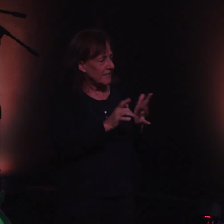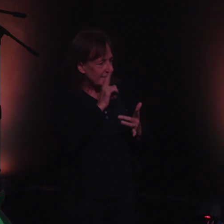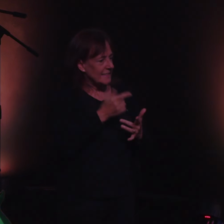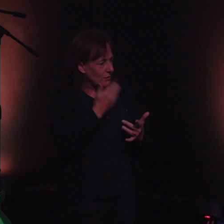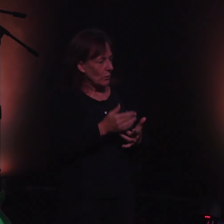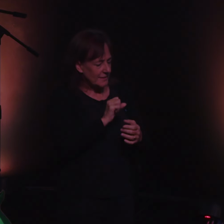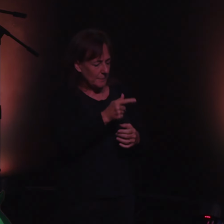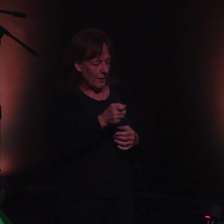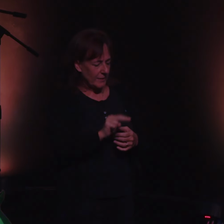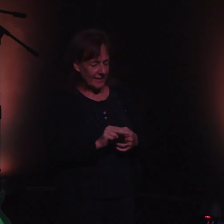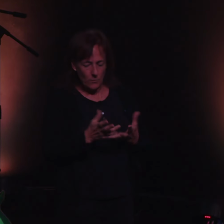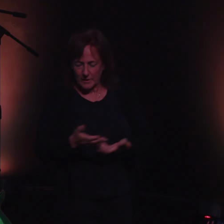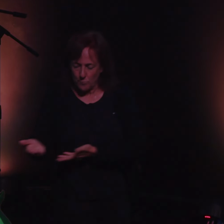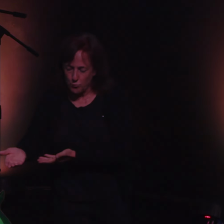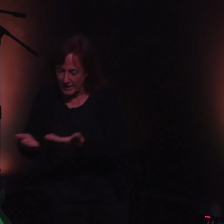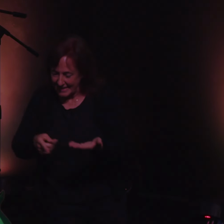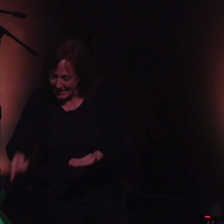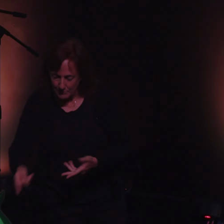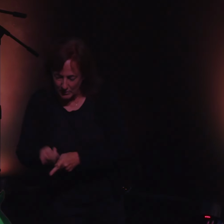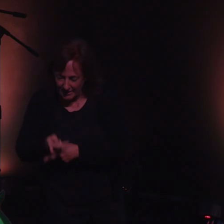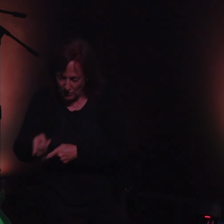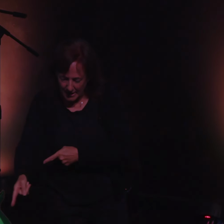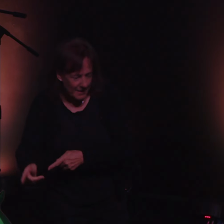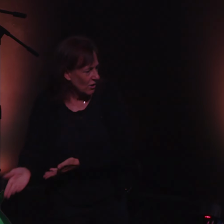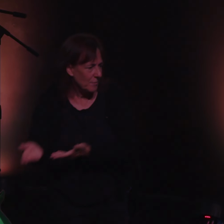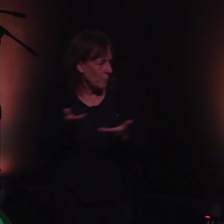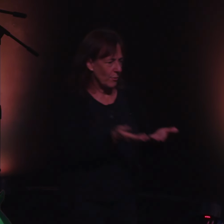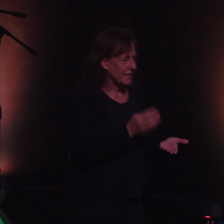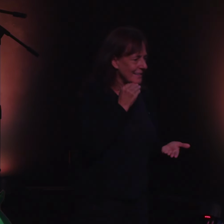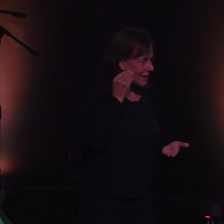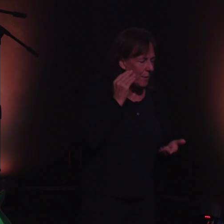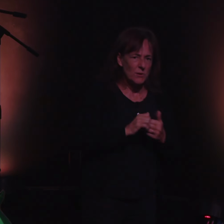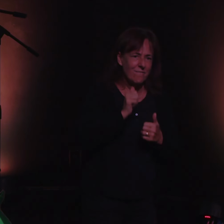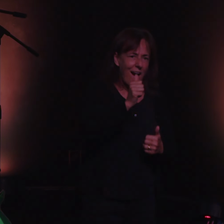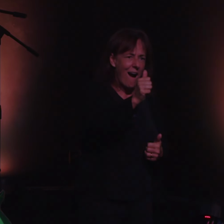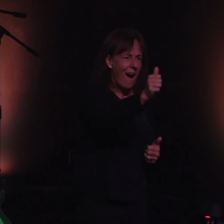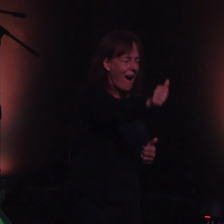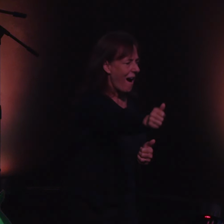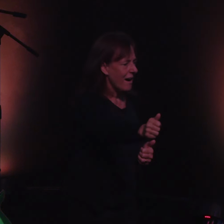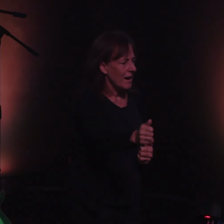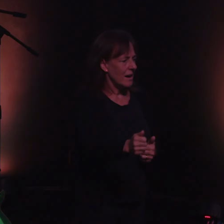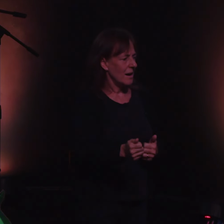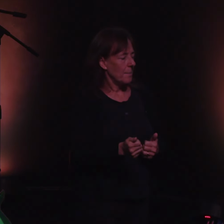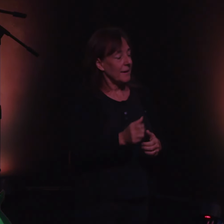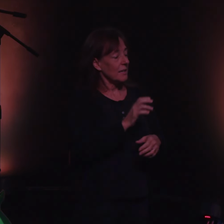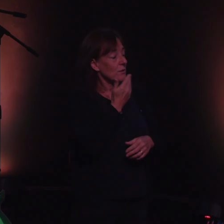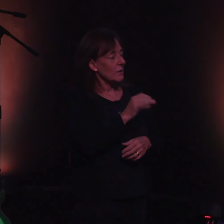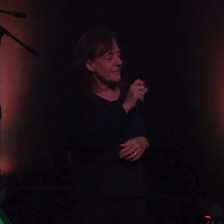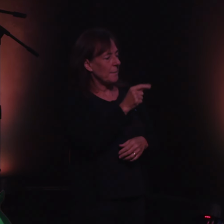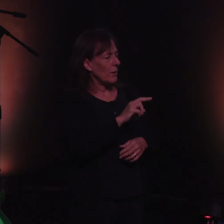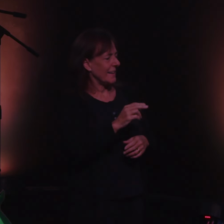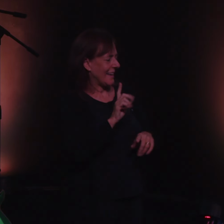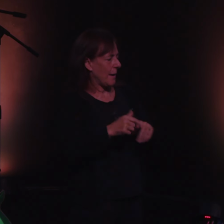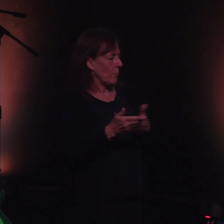wanted to take him somewhere that they would care for him. He couldn't take him to his home. The home was too far away. Why didn't the Good Samaritan take him to his home? The home was too